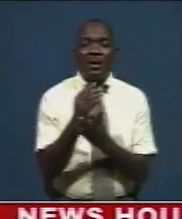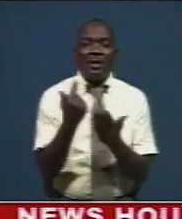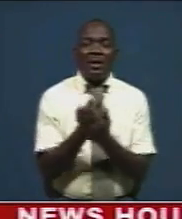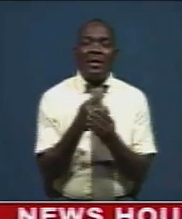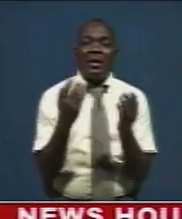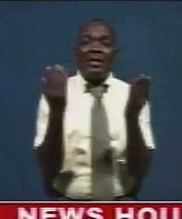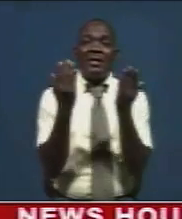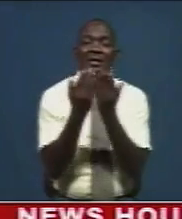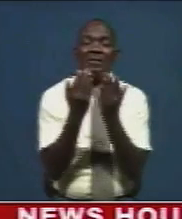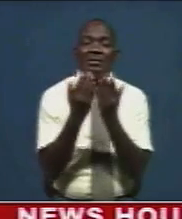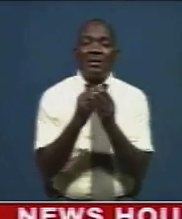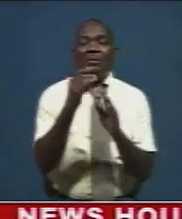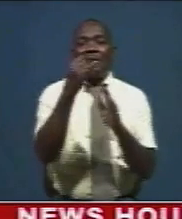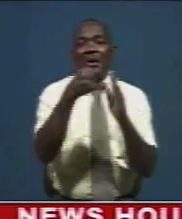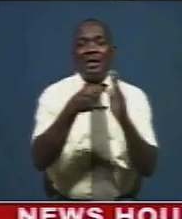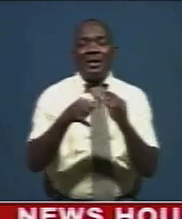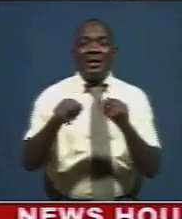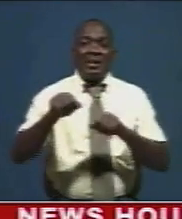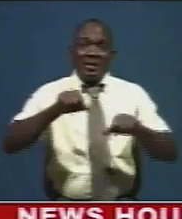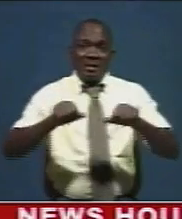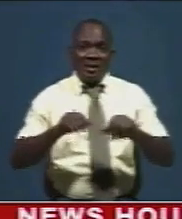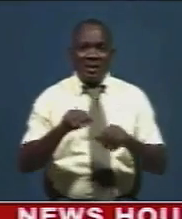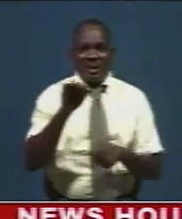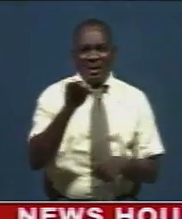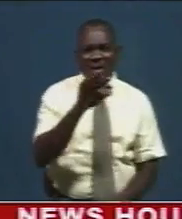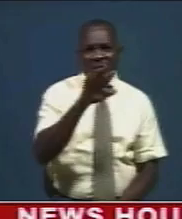Academy of Arts and Sciences in